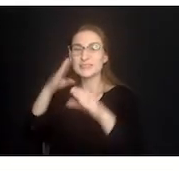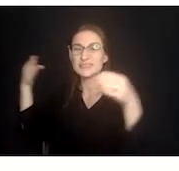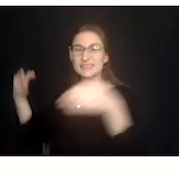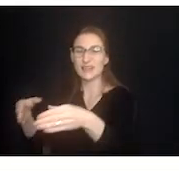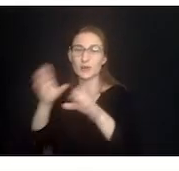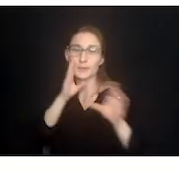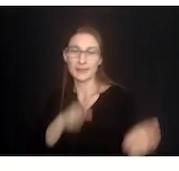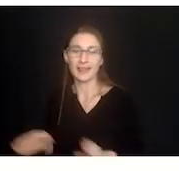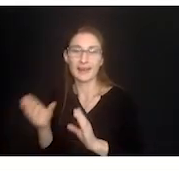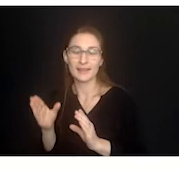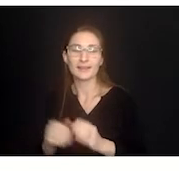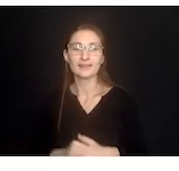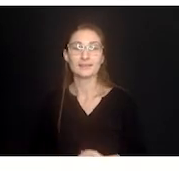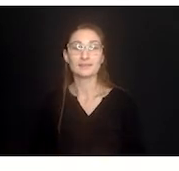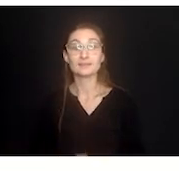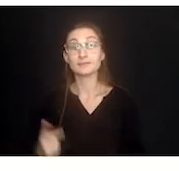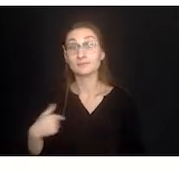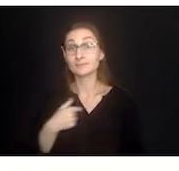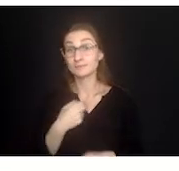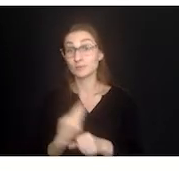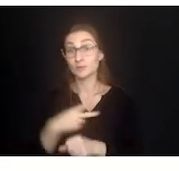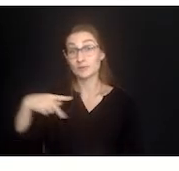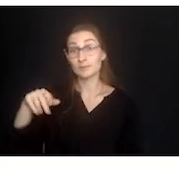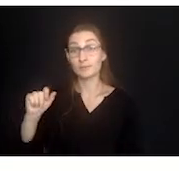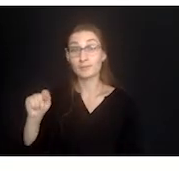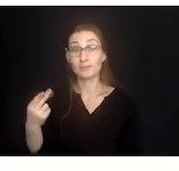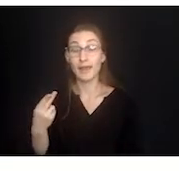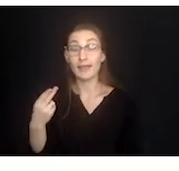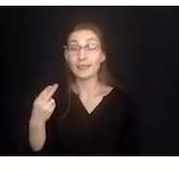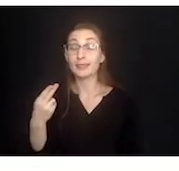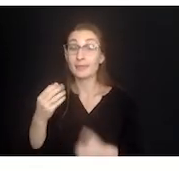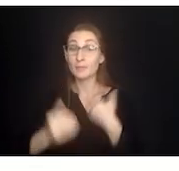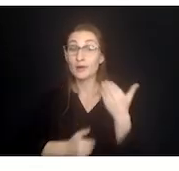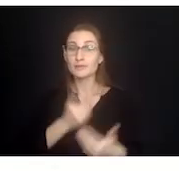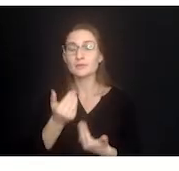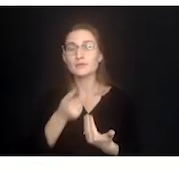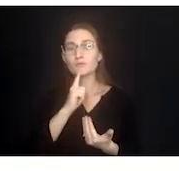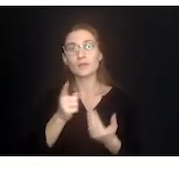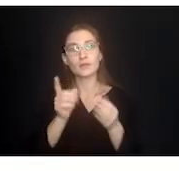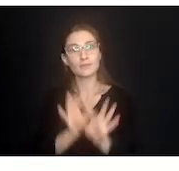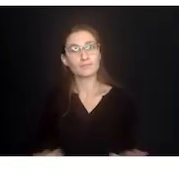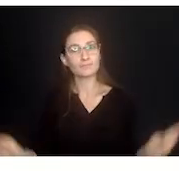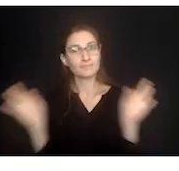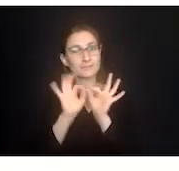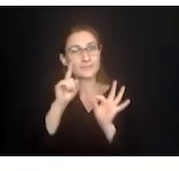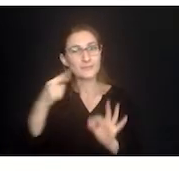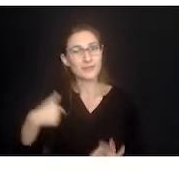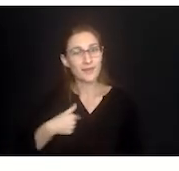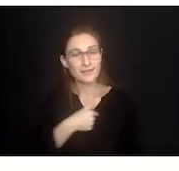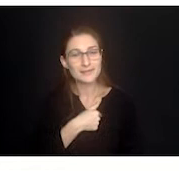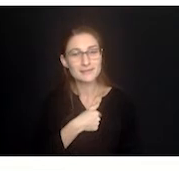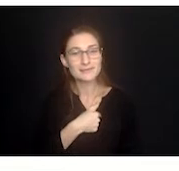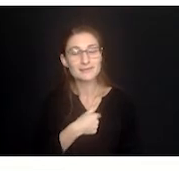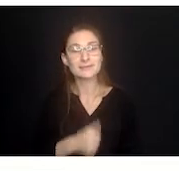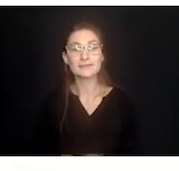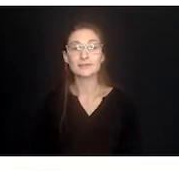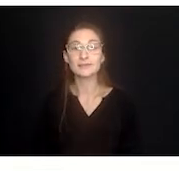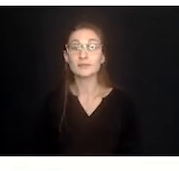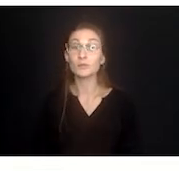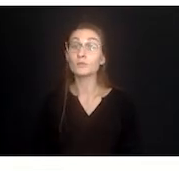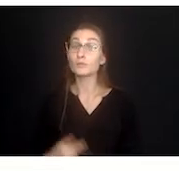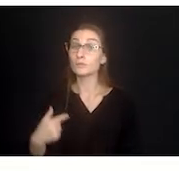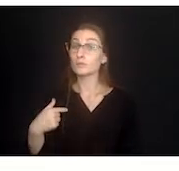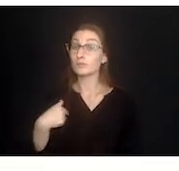is person-centered planning. We used the PATH process and it was fun, productive, and an enlightening